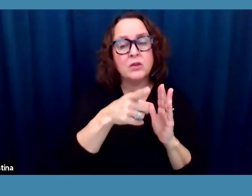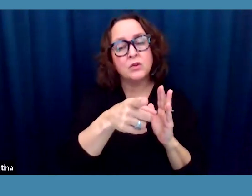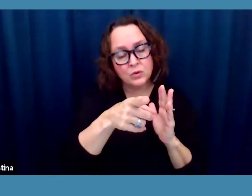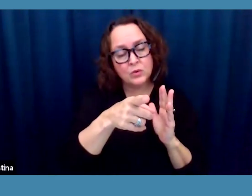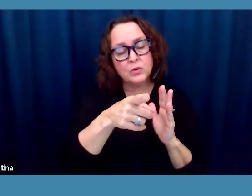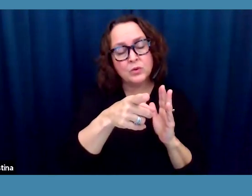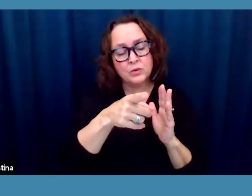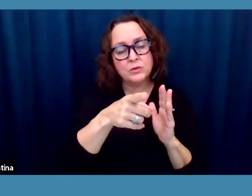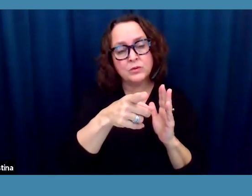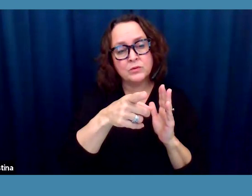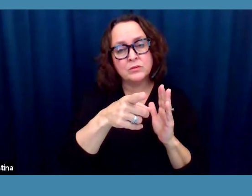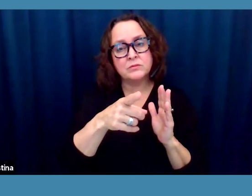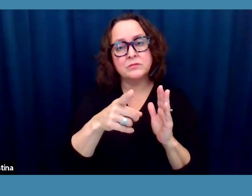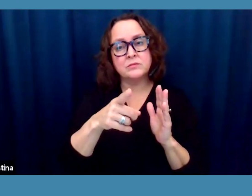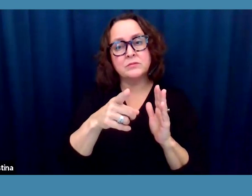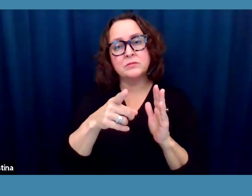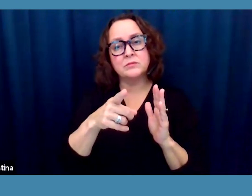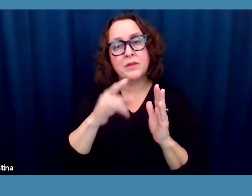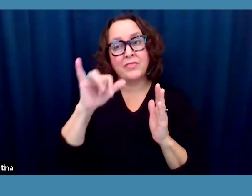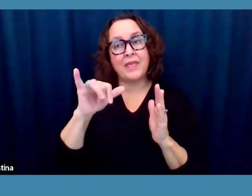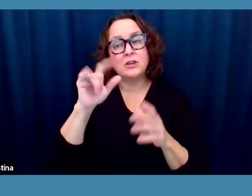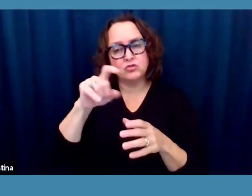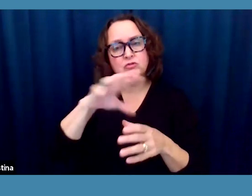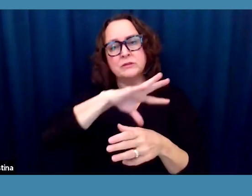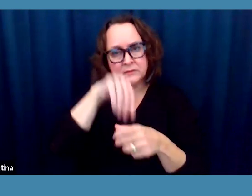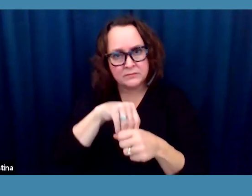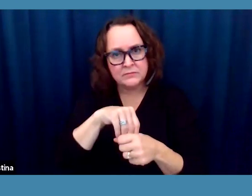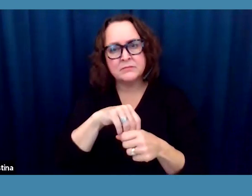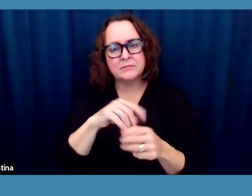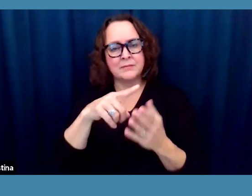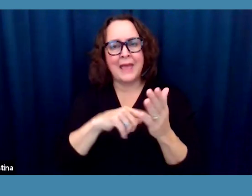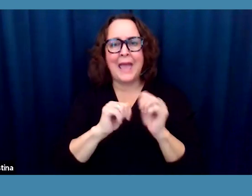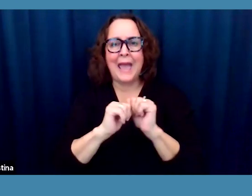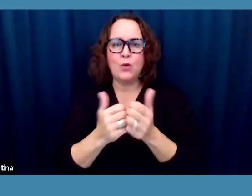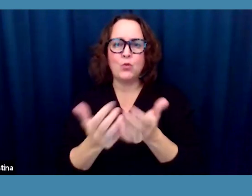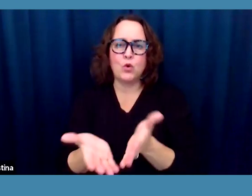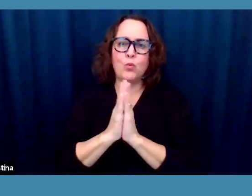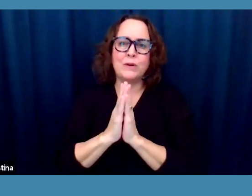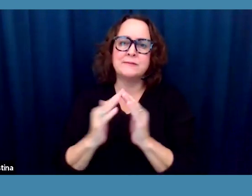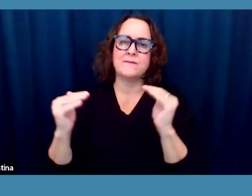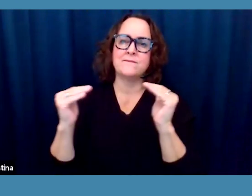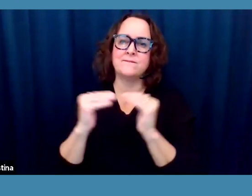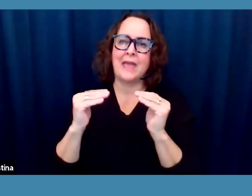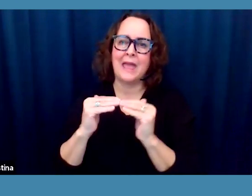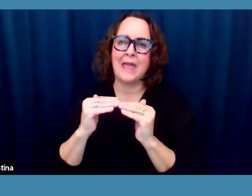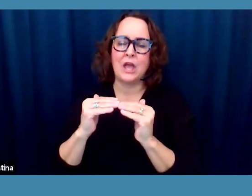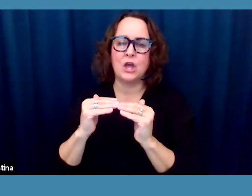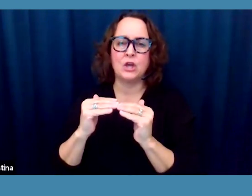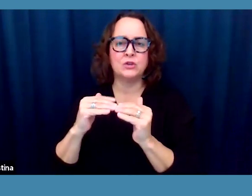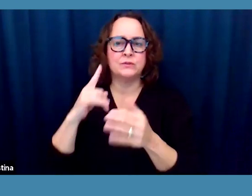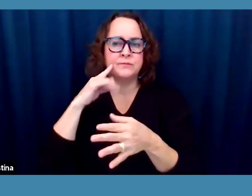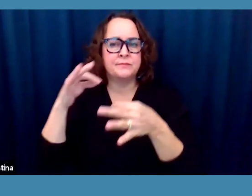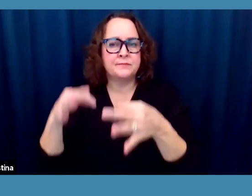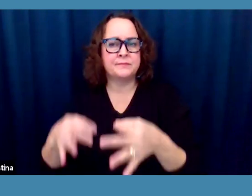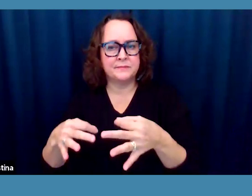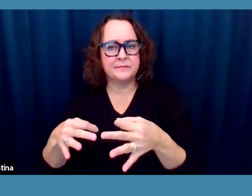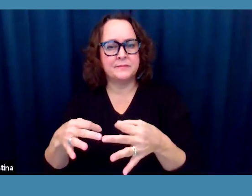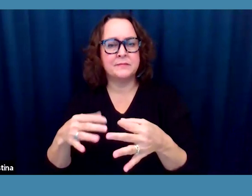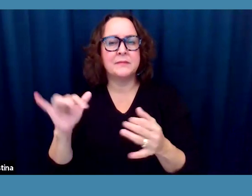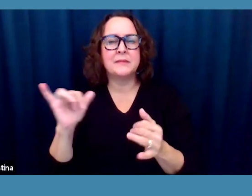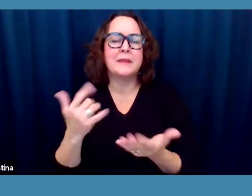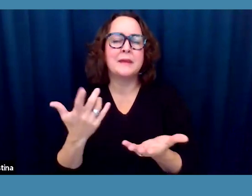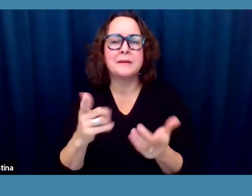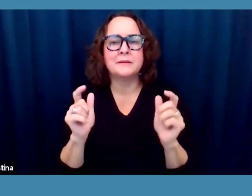me, on how to request a fair hearing. And a fair hearing is basically, it's like a little mini